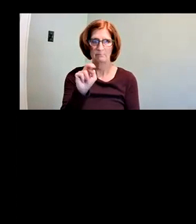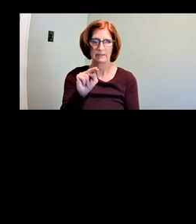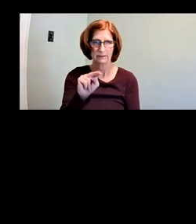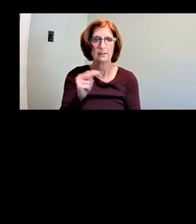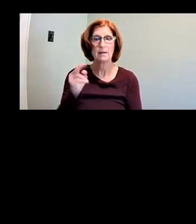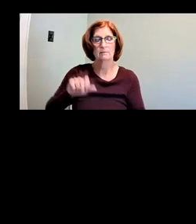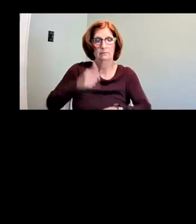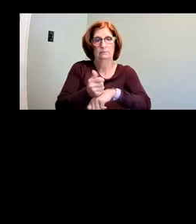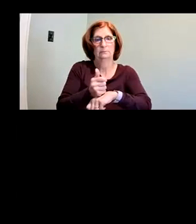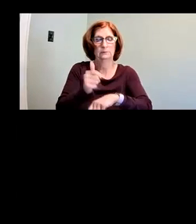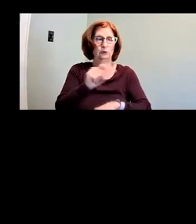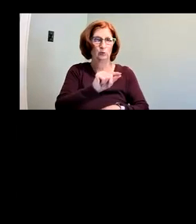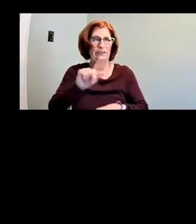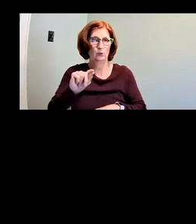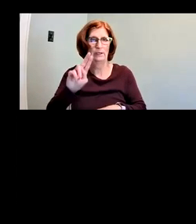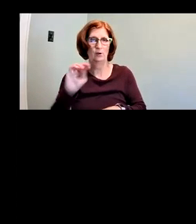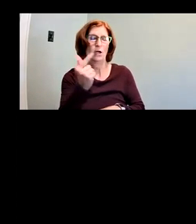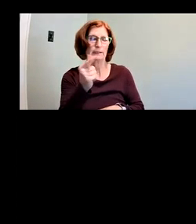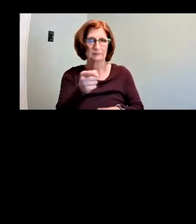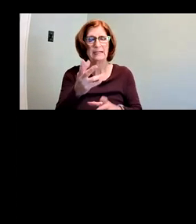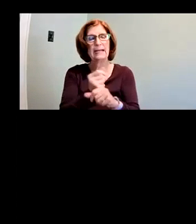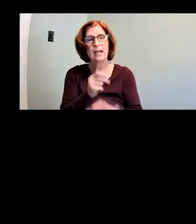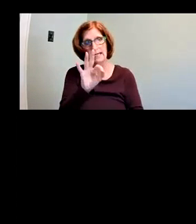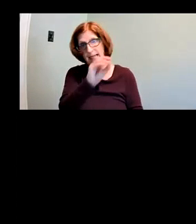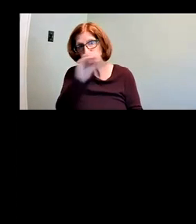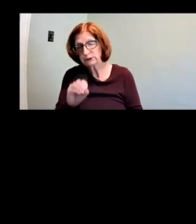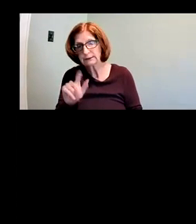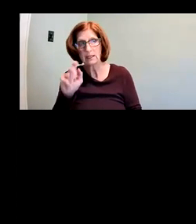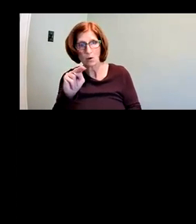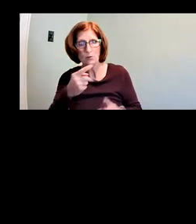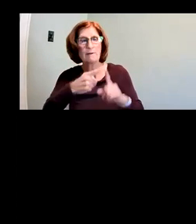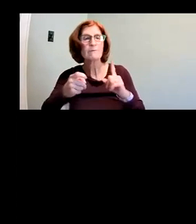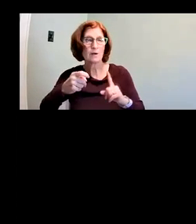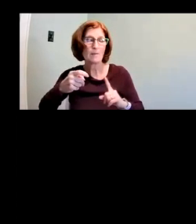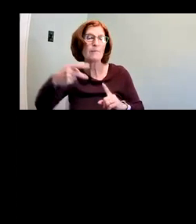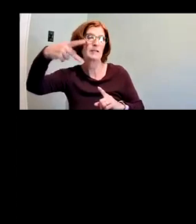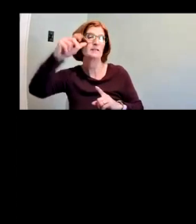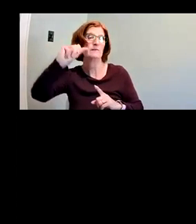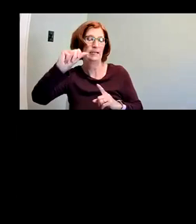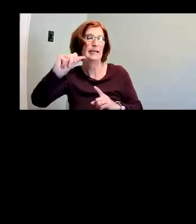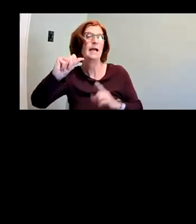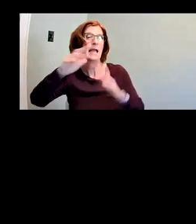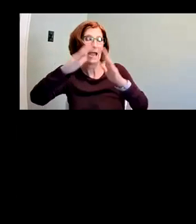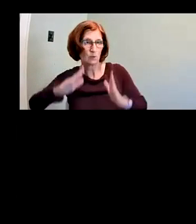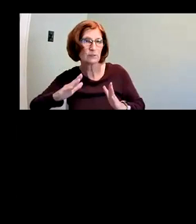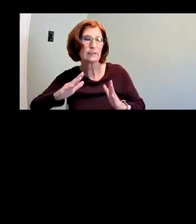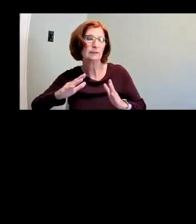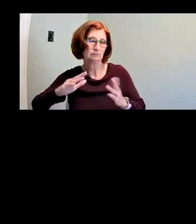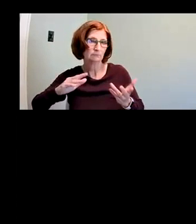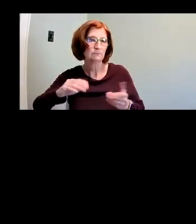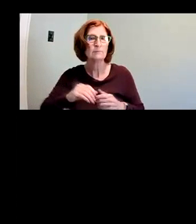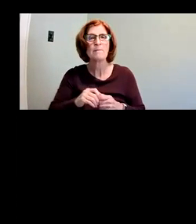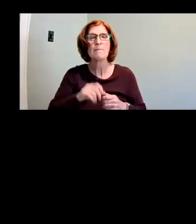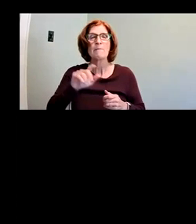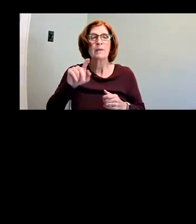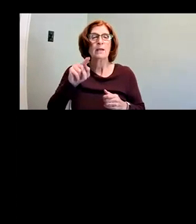2020, it was awarded 9% low-income housing tax credits by the Pennsylvania Housing Finance Agency, PHFA. This tax